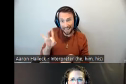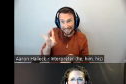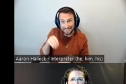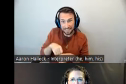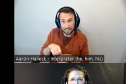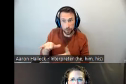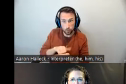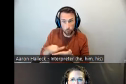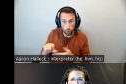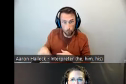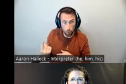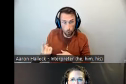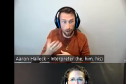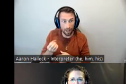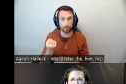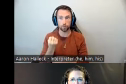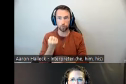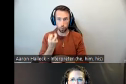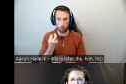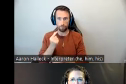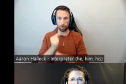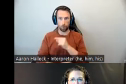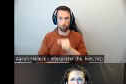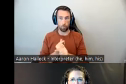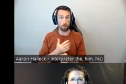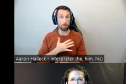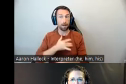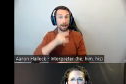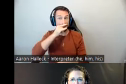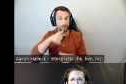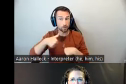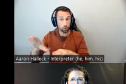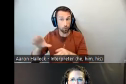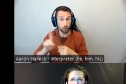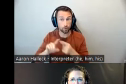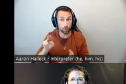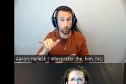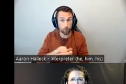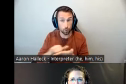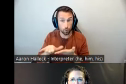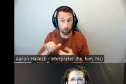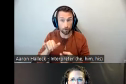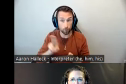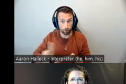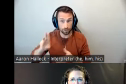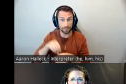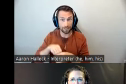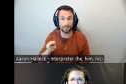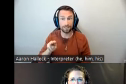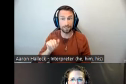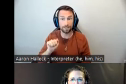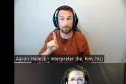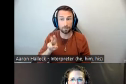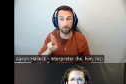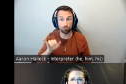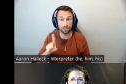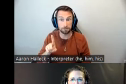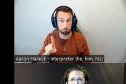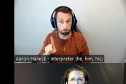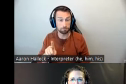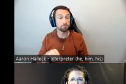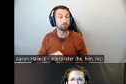kid is actually heading over to NYU Madrid in the fall. We'll see how that goes. At this point, at NYU, a student doesn't even have